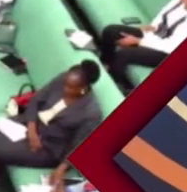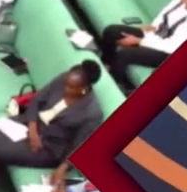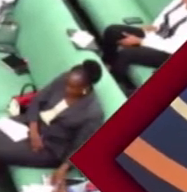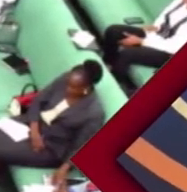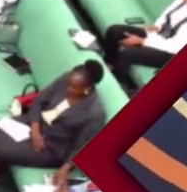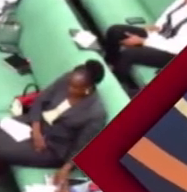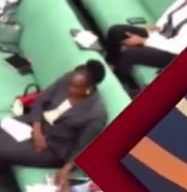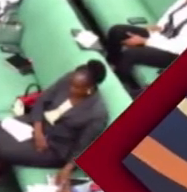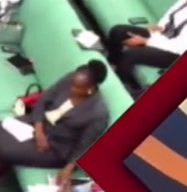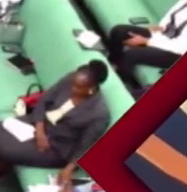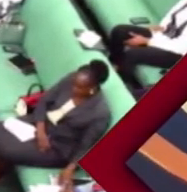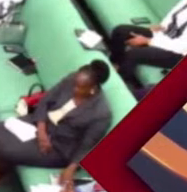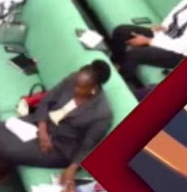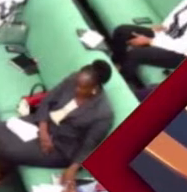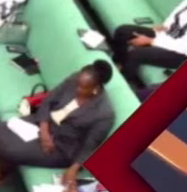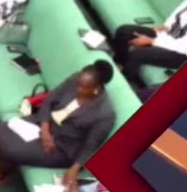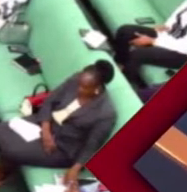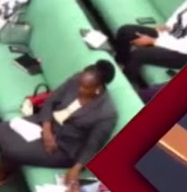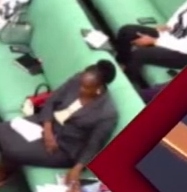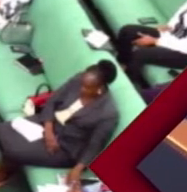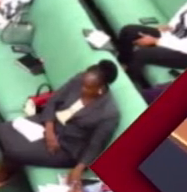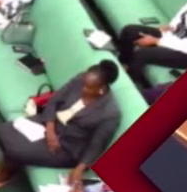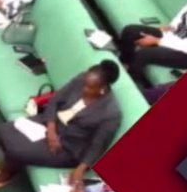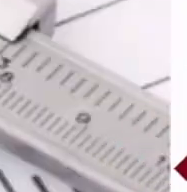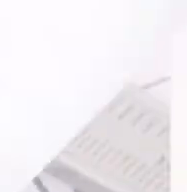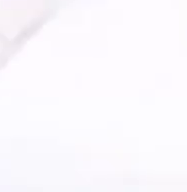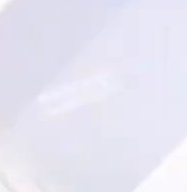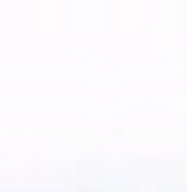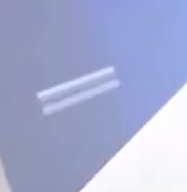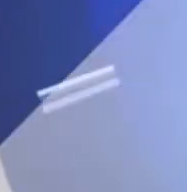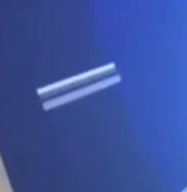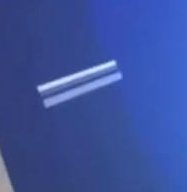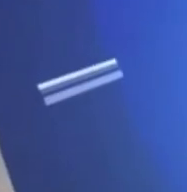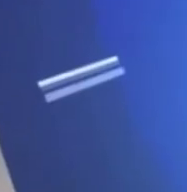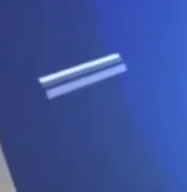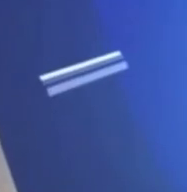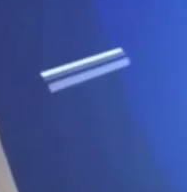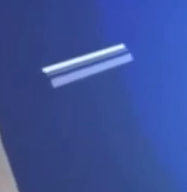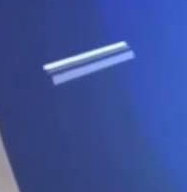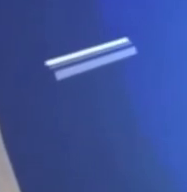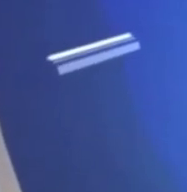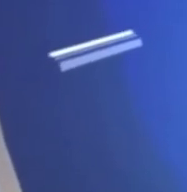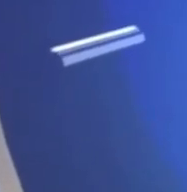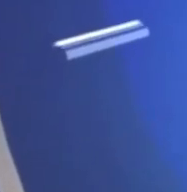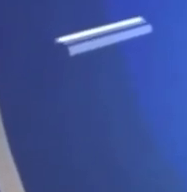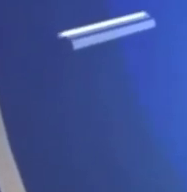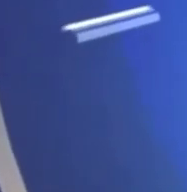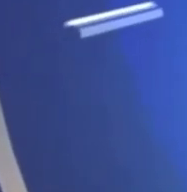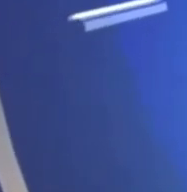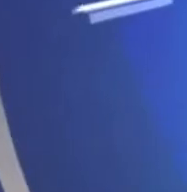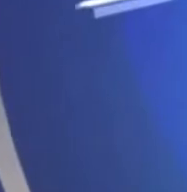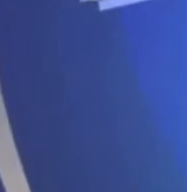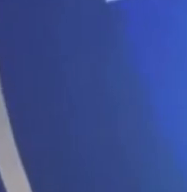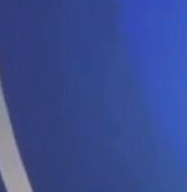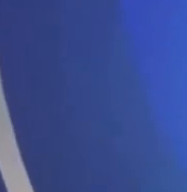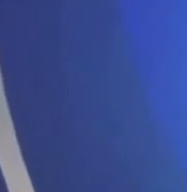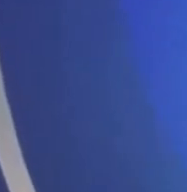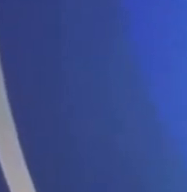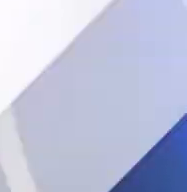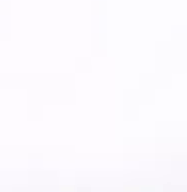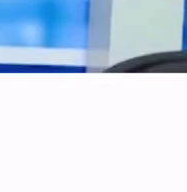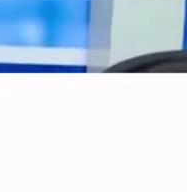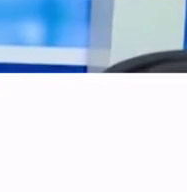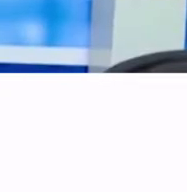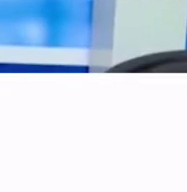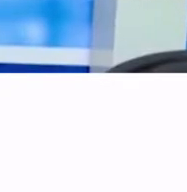trillion shillings, the burning questions arise. What justifies this surge? Where does the tax base lie? And what's in store for future